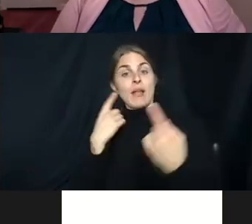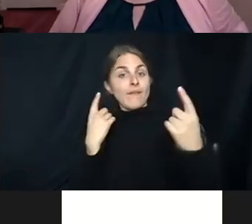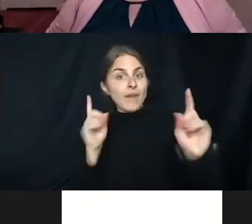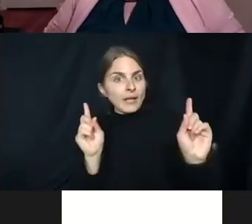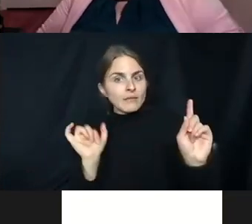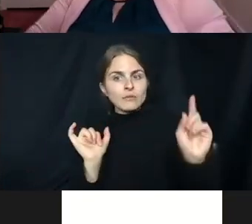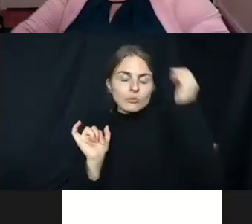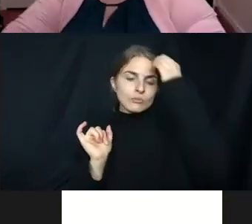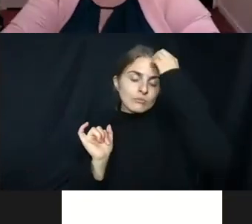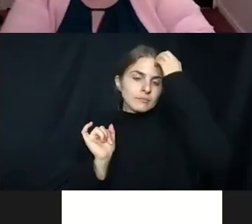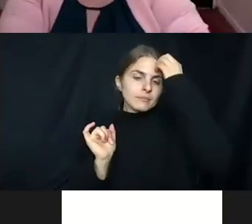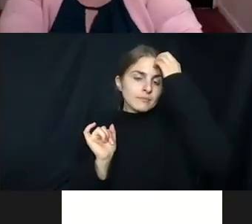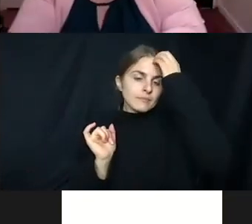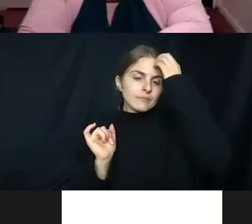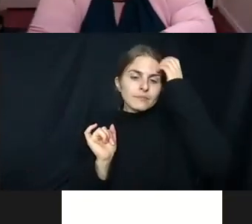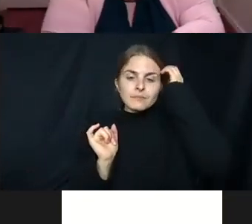because